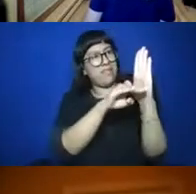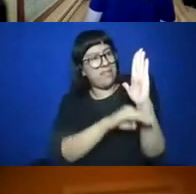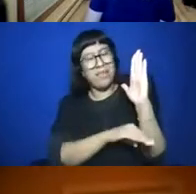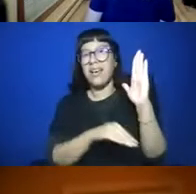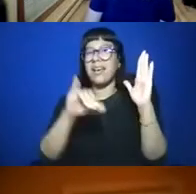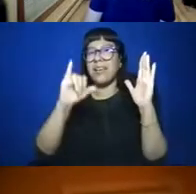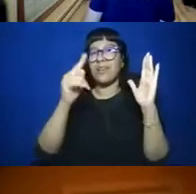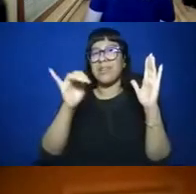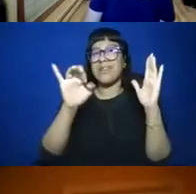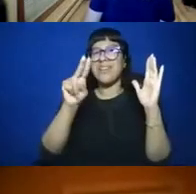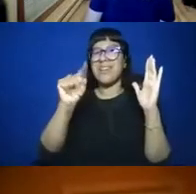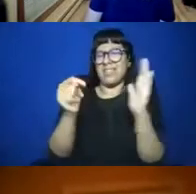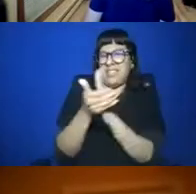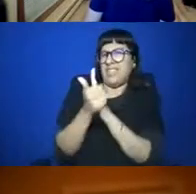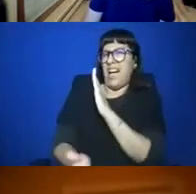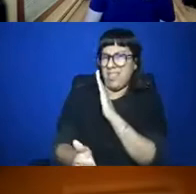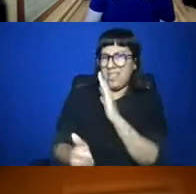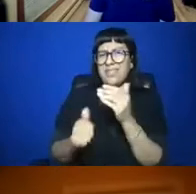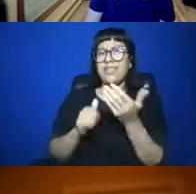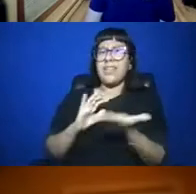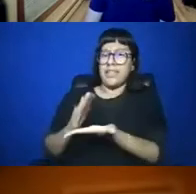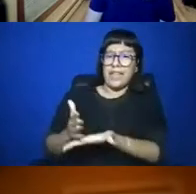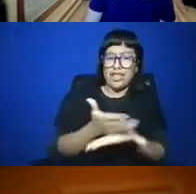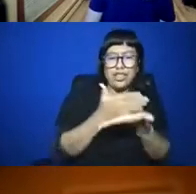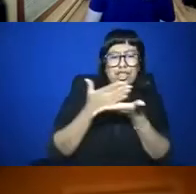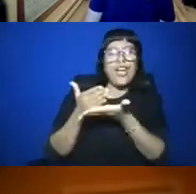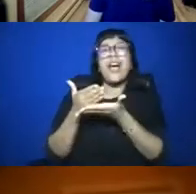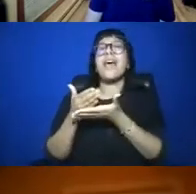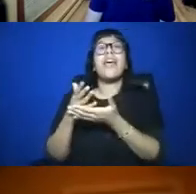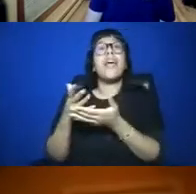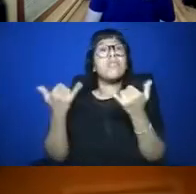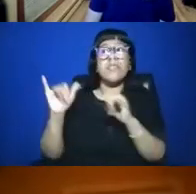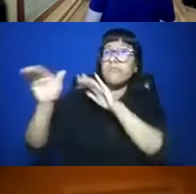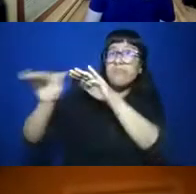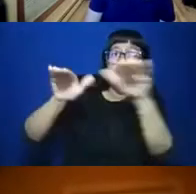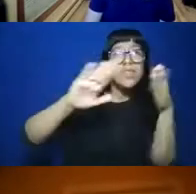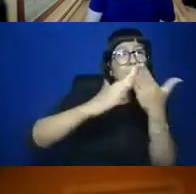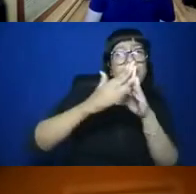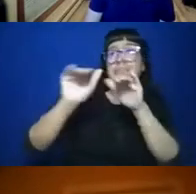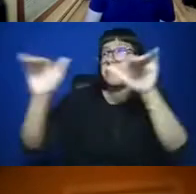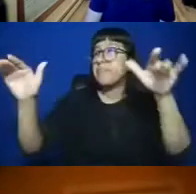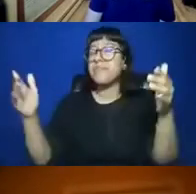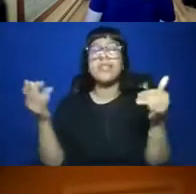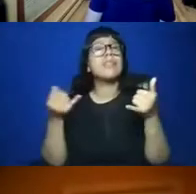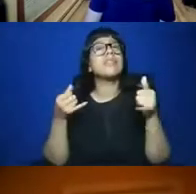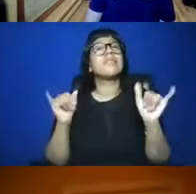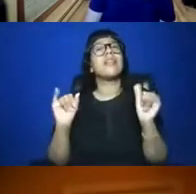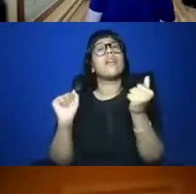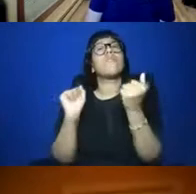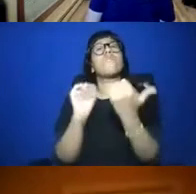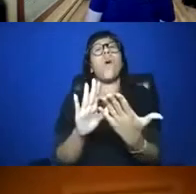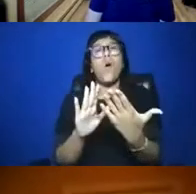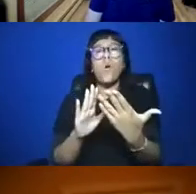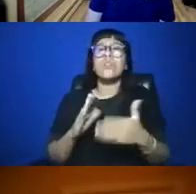And the kitchen and reaching out to the community is another way of sharing